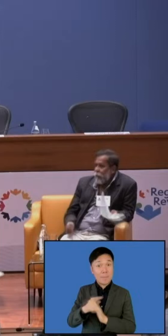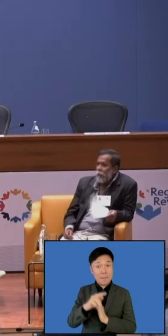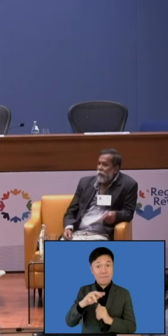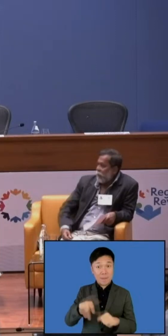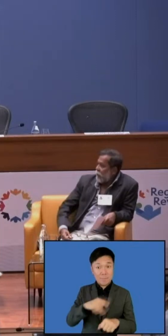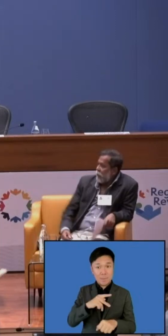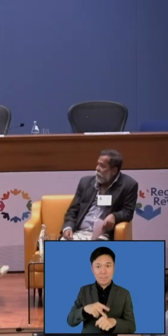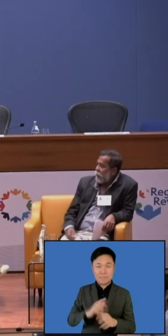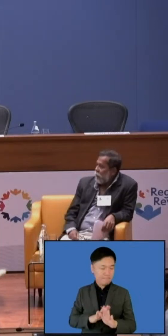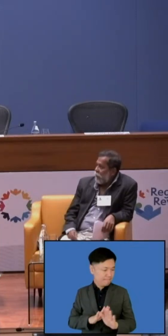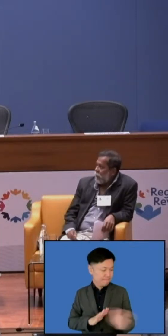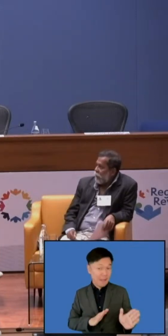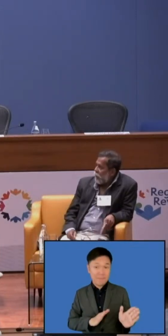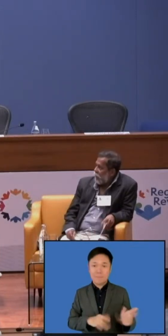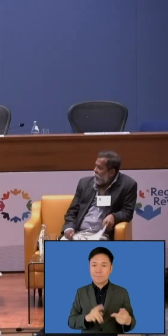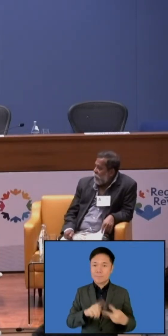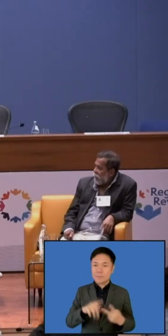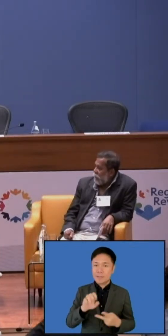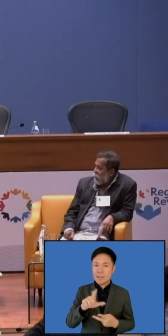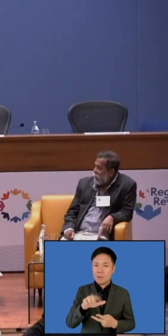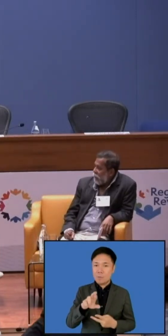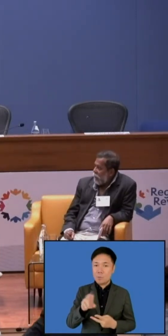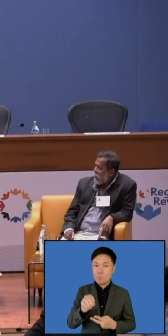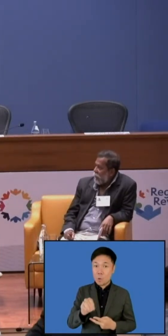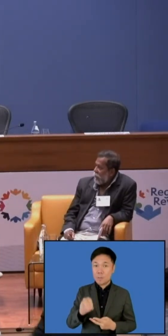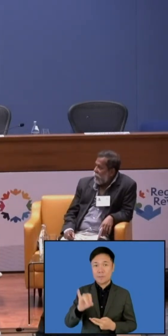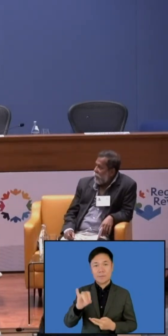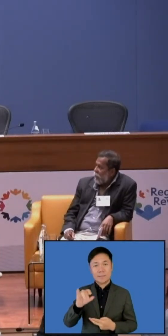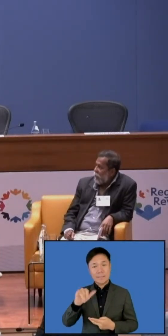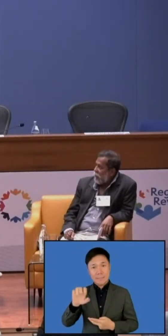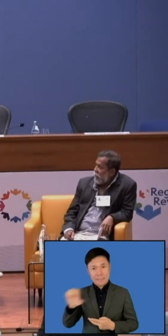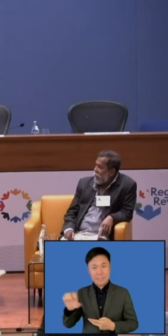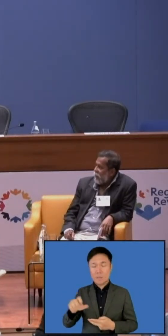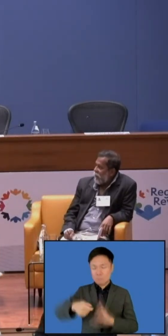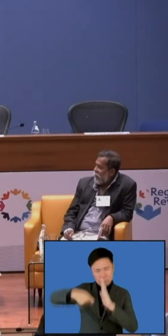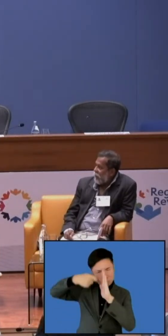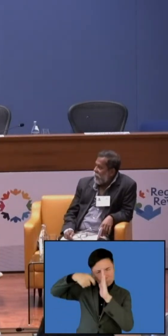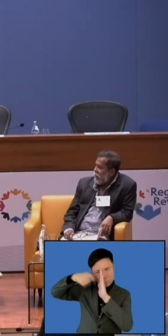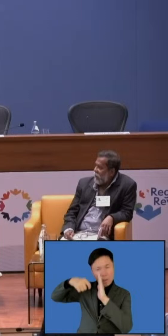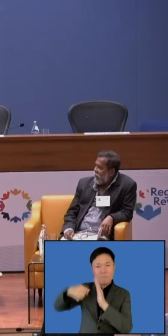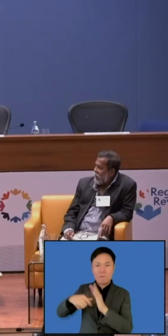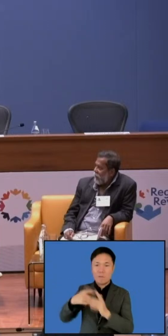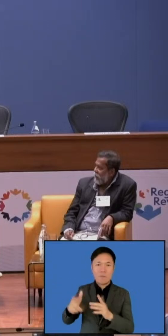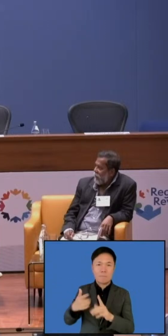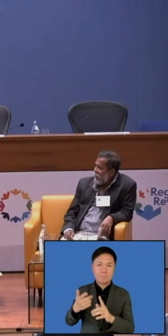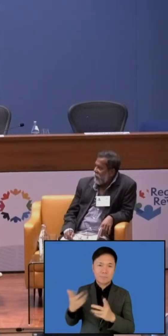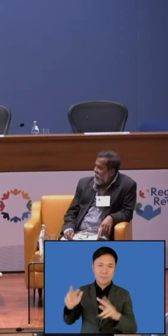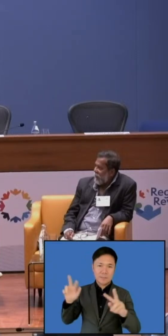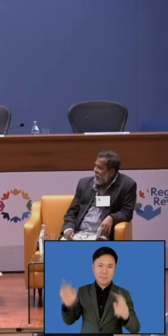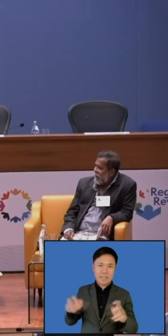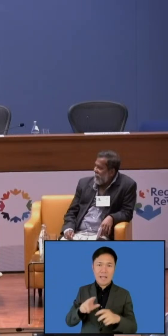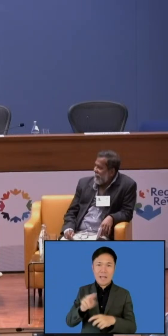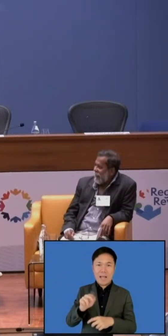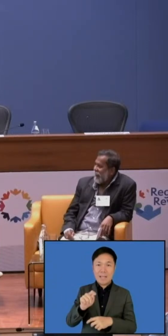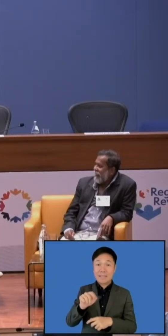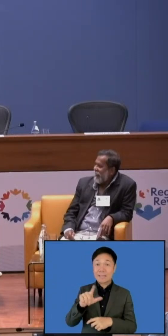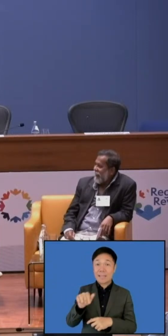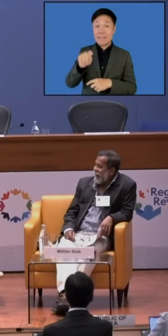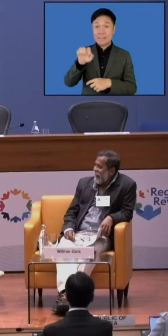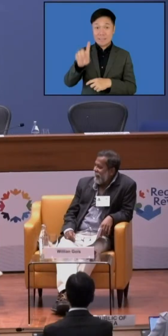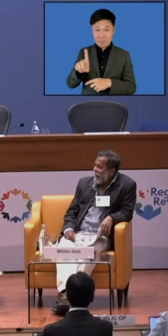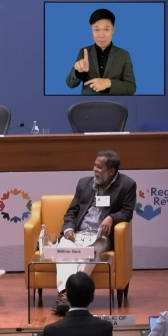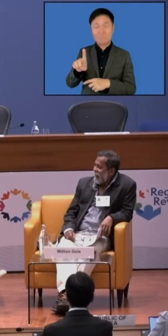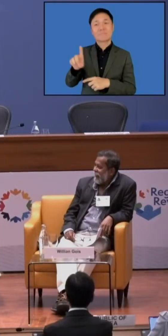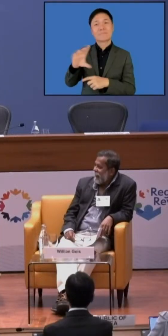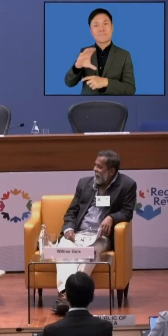my left, Mr. Elroy Yee, producer, Untitled Company, Malaysia. Very interesting name for his